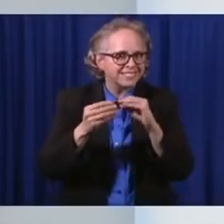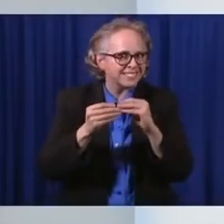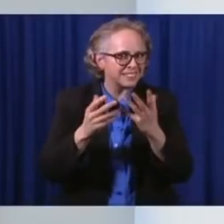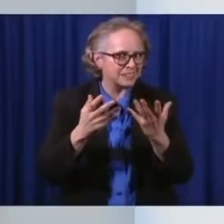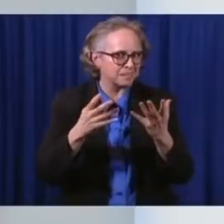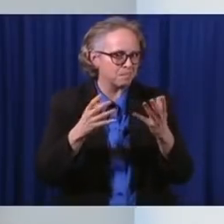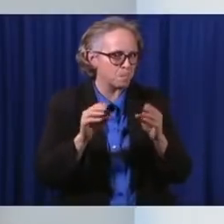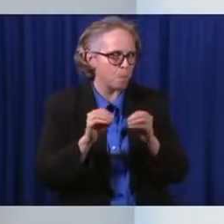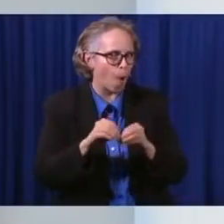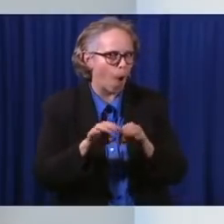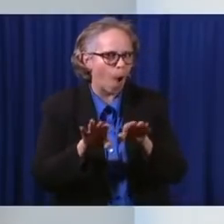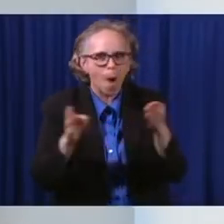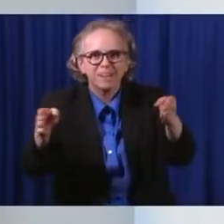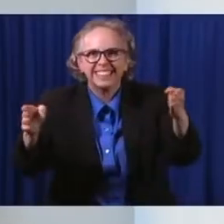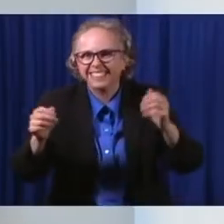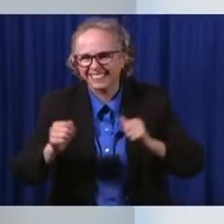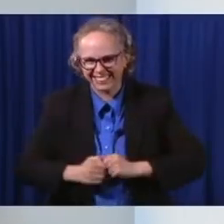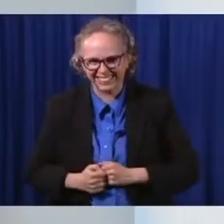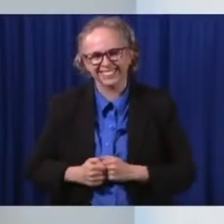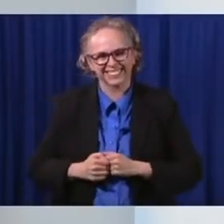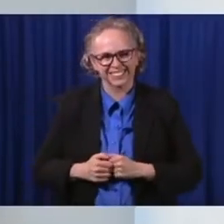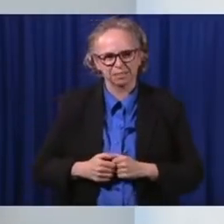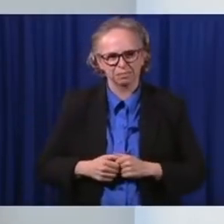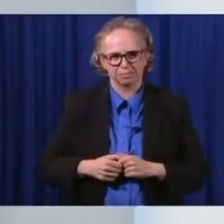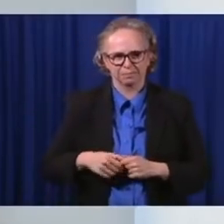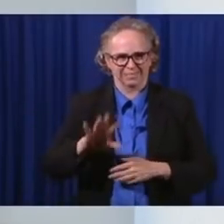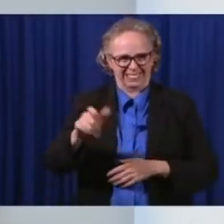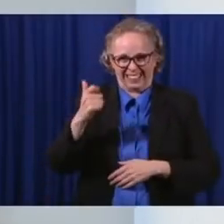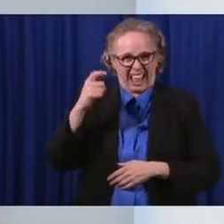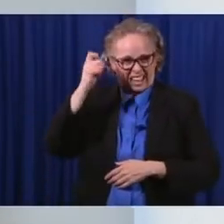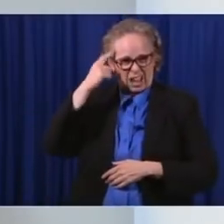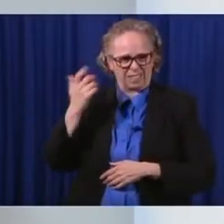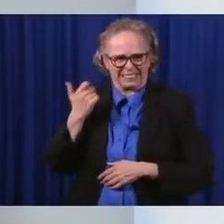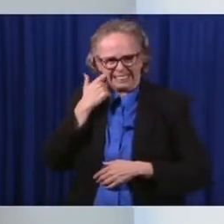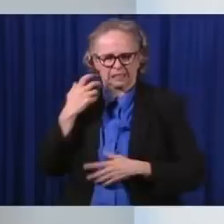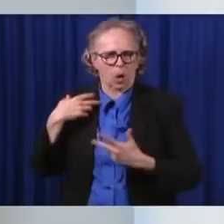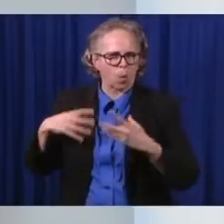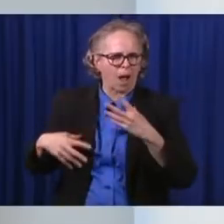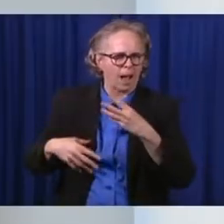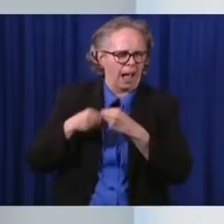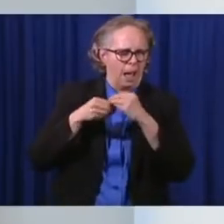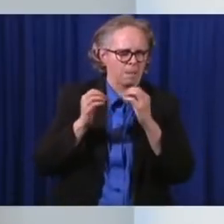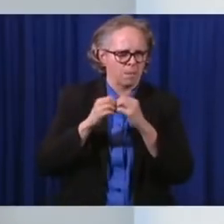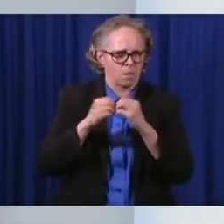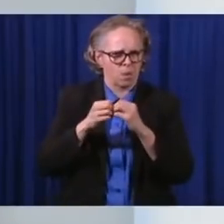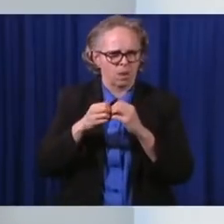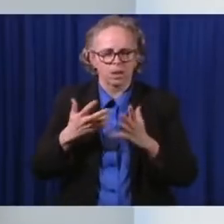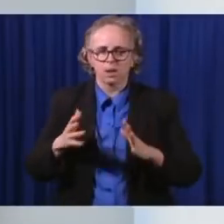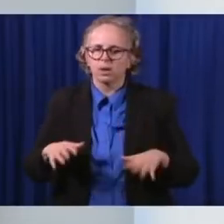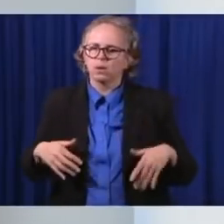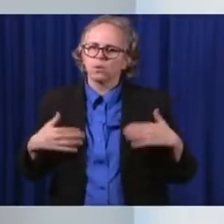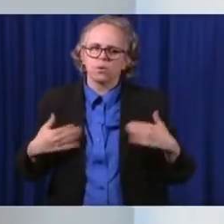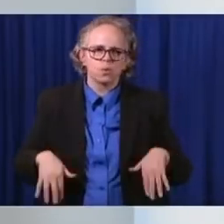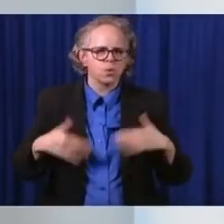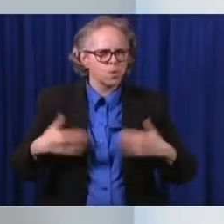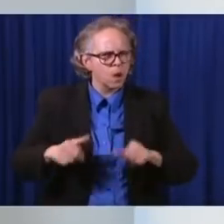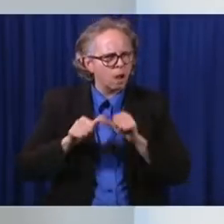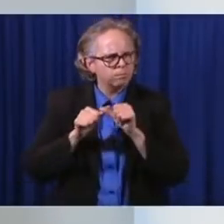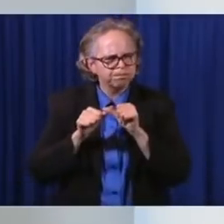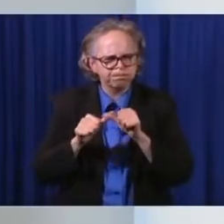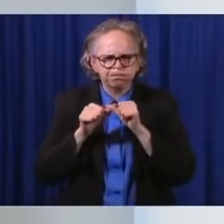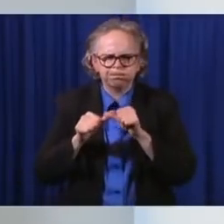on what the Governor just said about that process. We've been persistent at this. Every day there's a team of